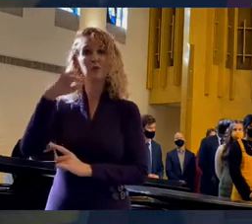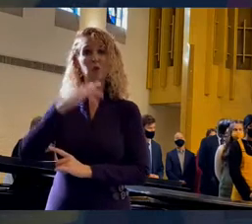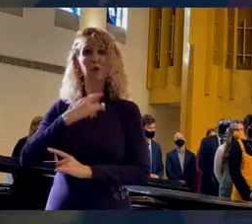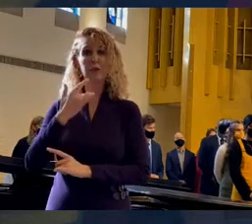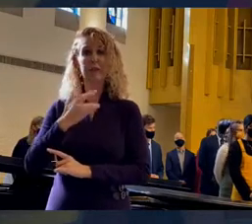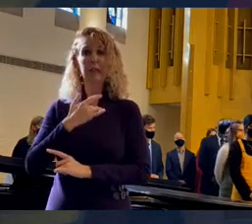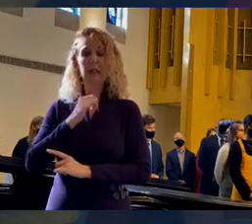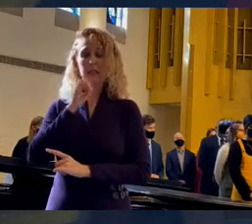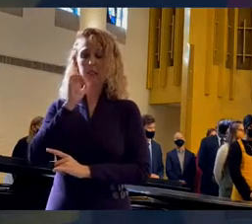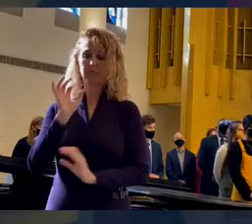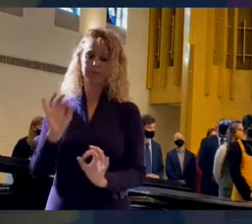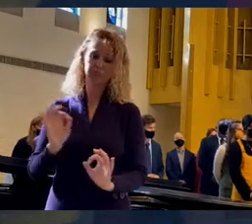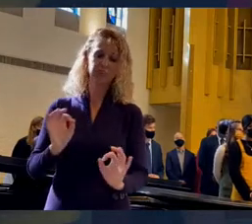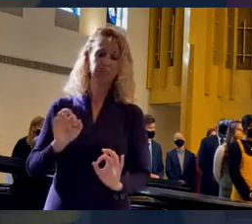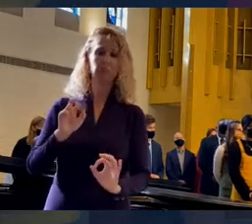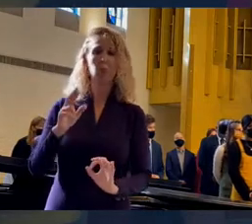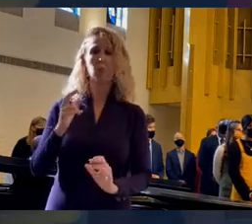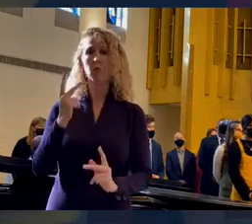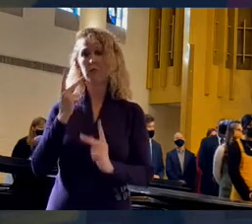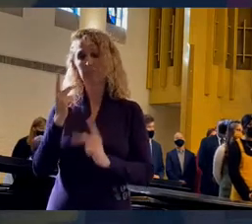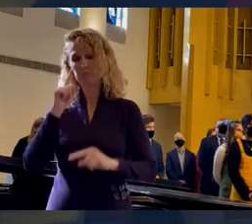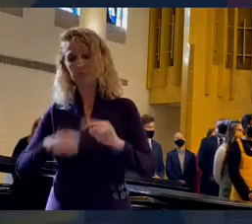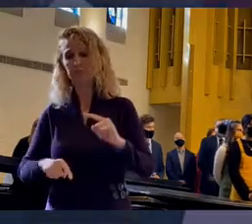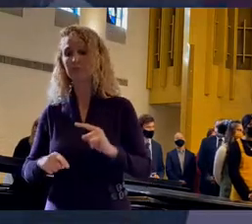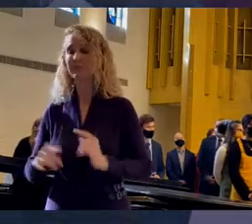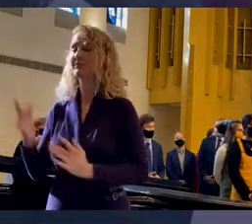feel insignificant or invisible. We pray.